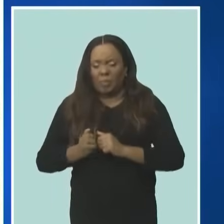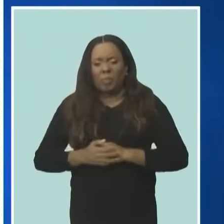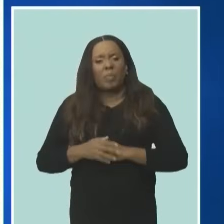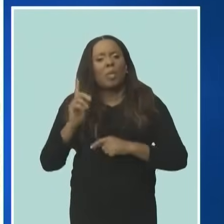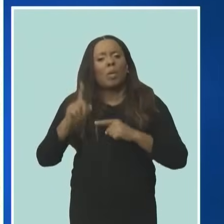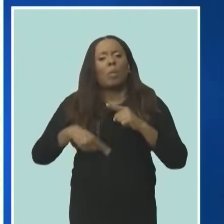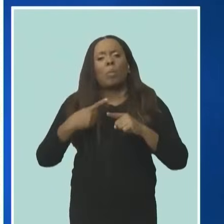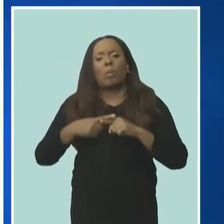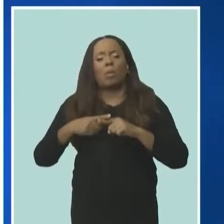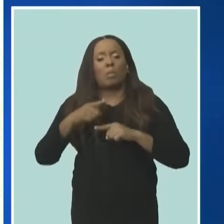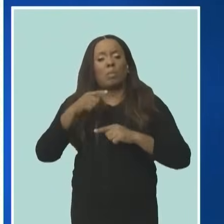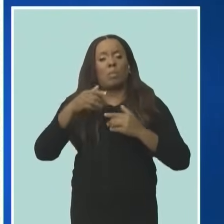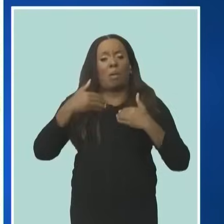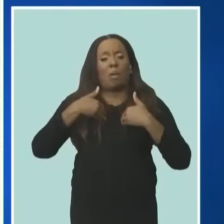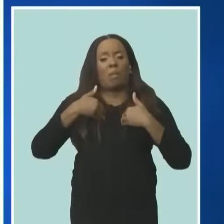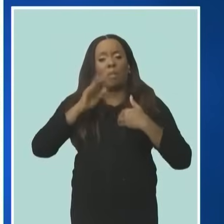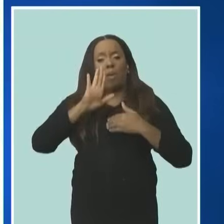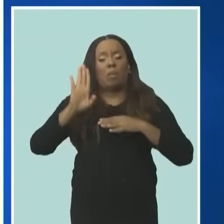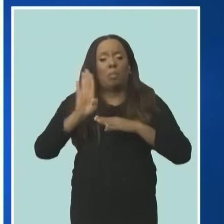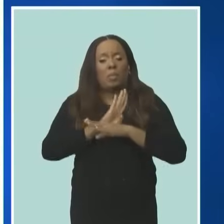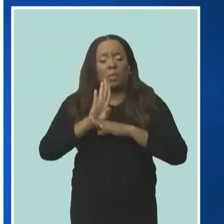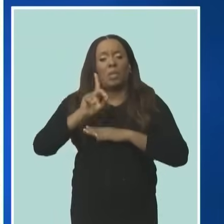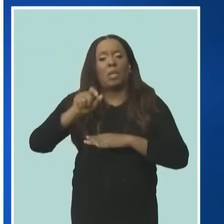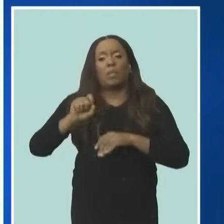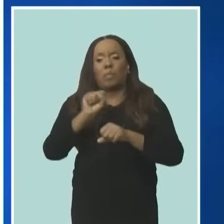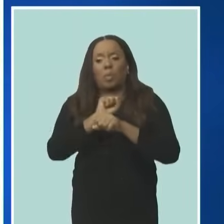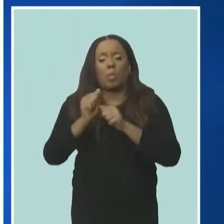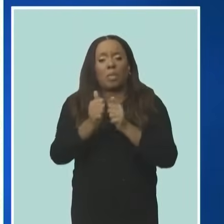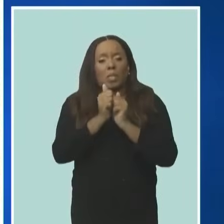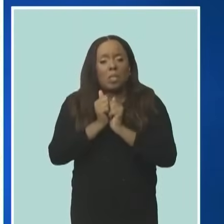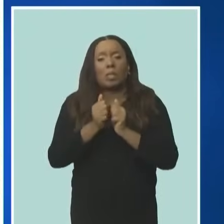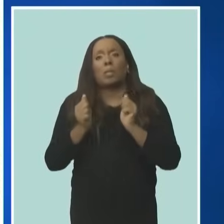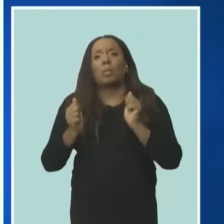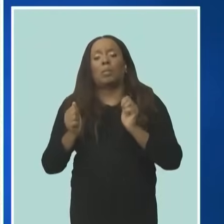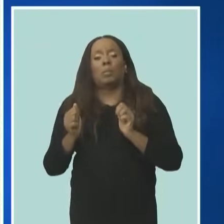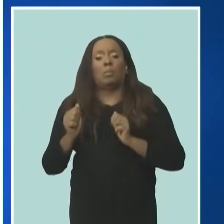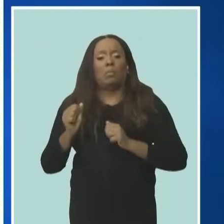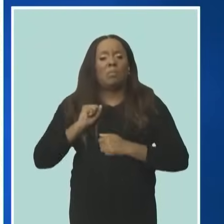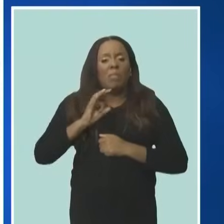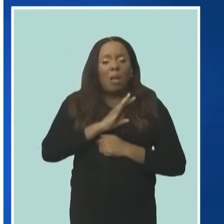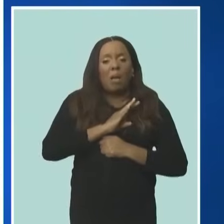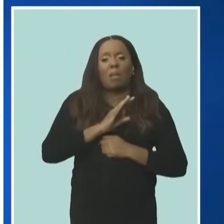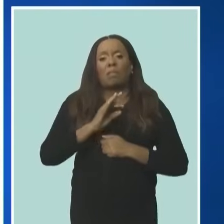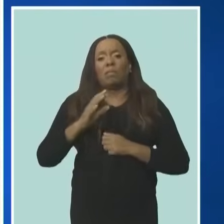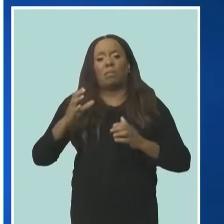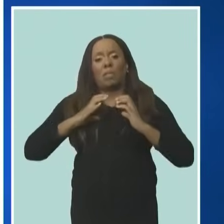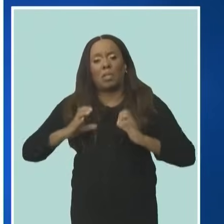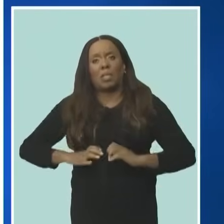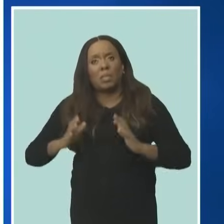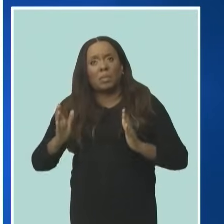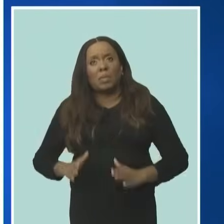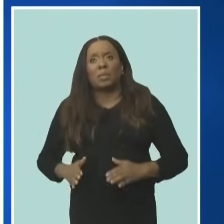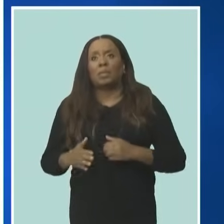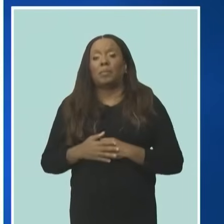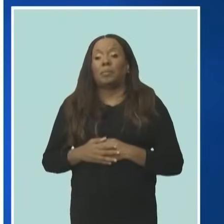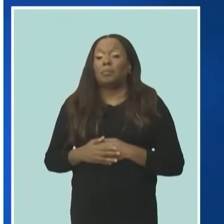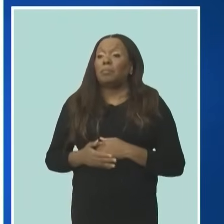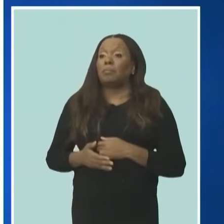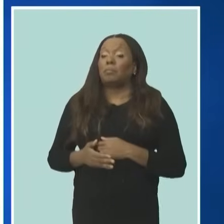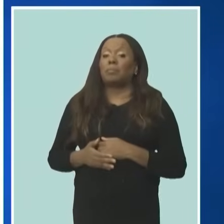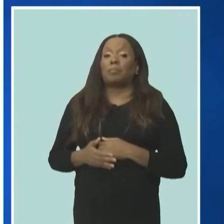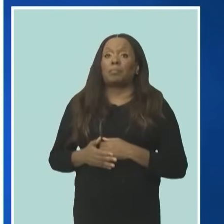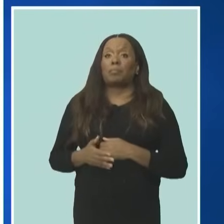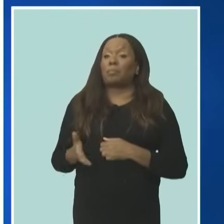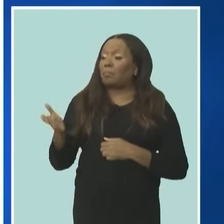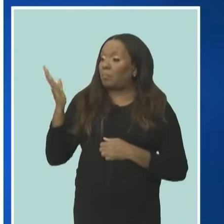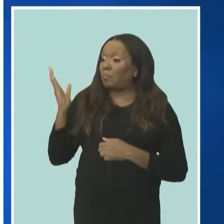have to work together with your business, staff, customers. Another participant, Jonelle Prescott, admitted she is still